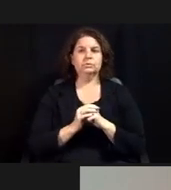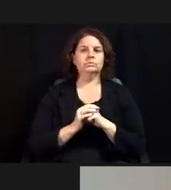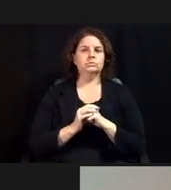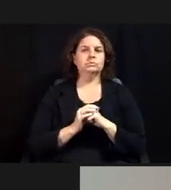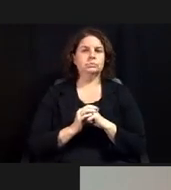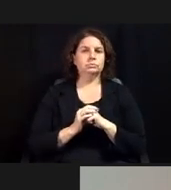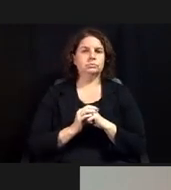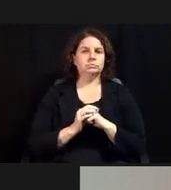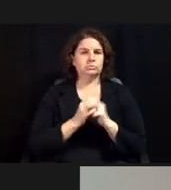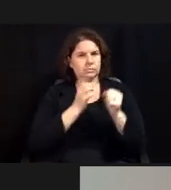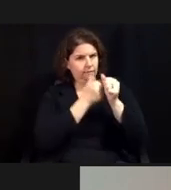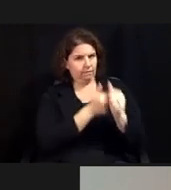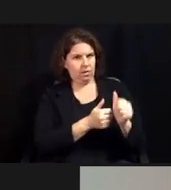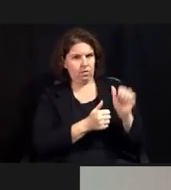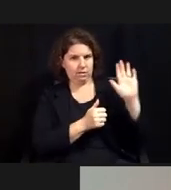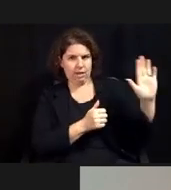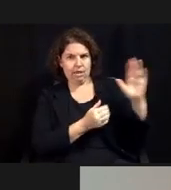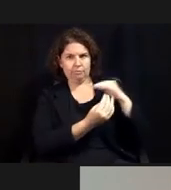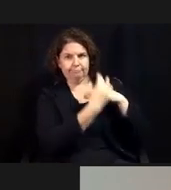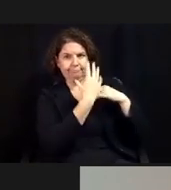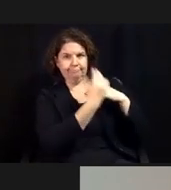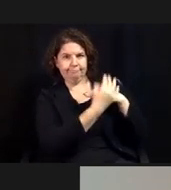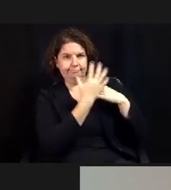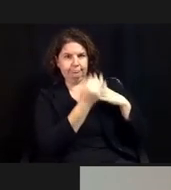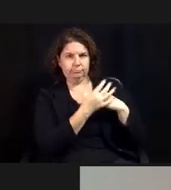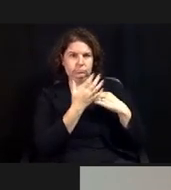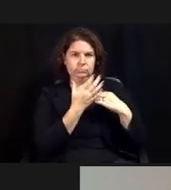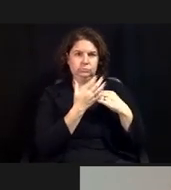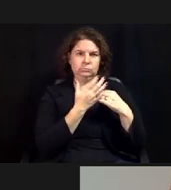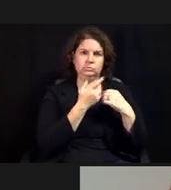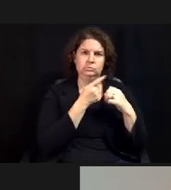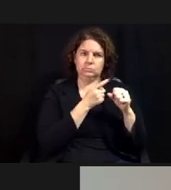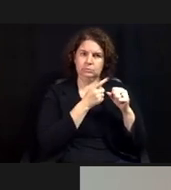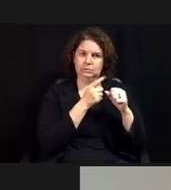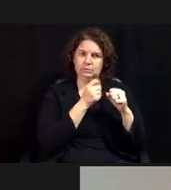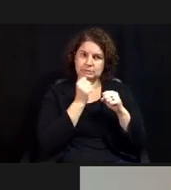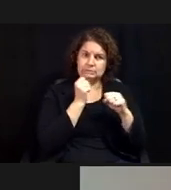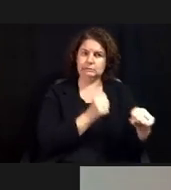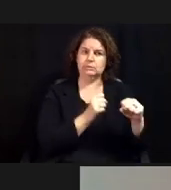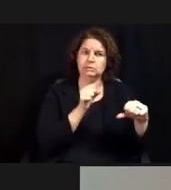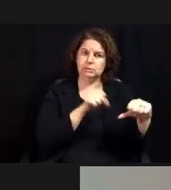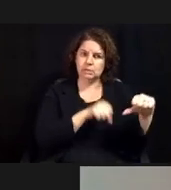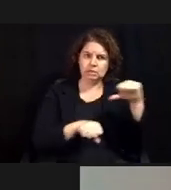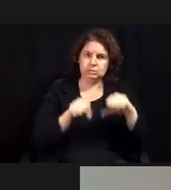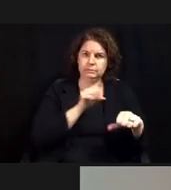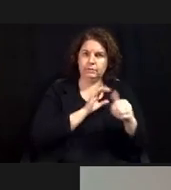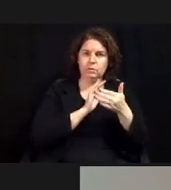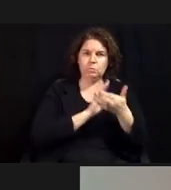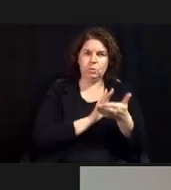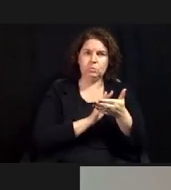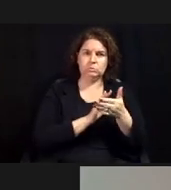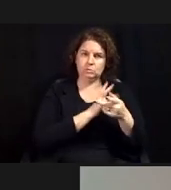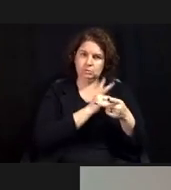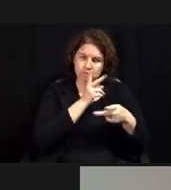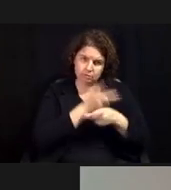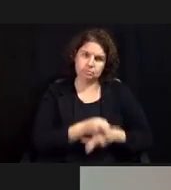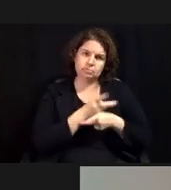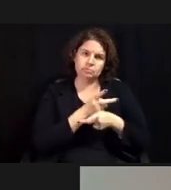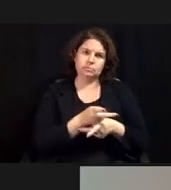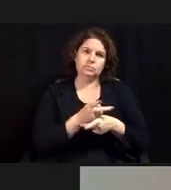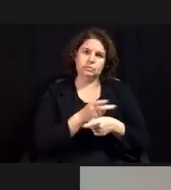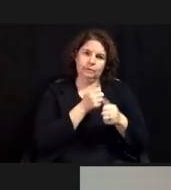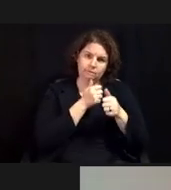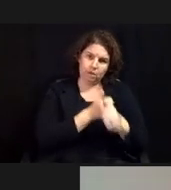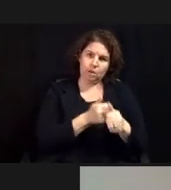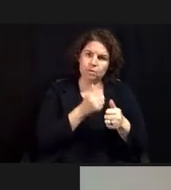are very scientific in their approach. They're very methodical. They're very mathematic, and we have a lot of